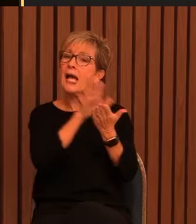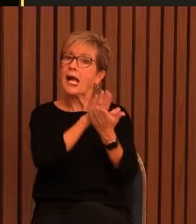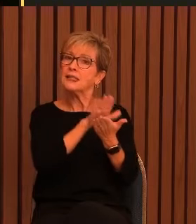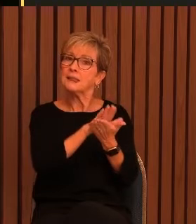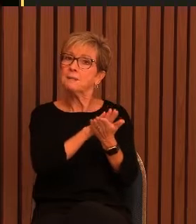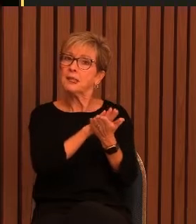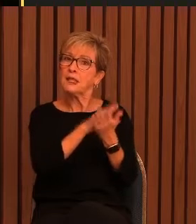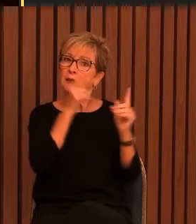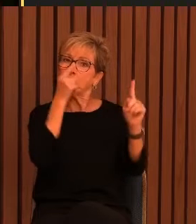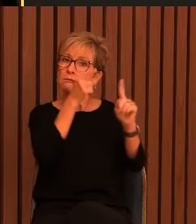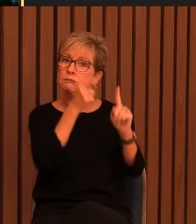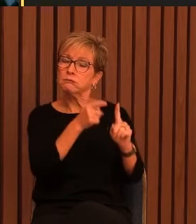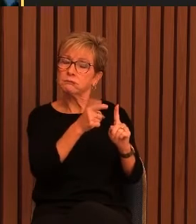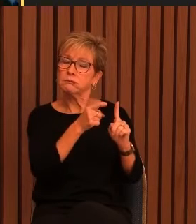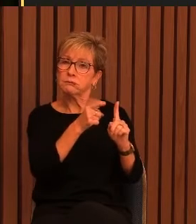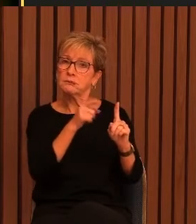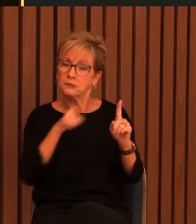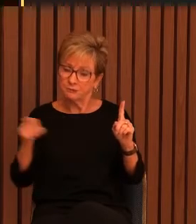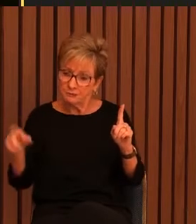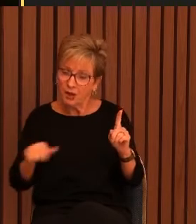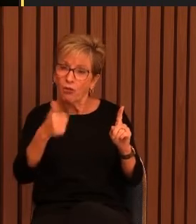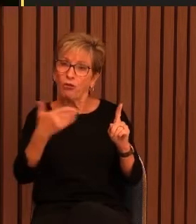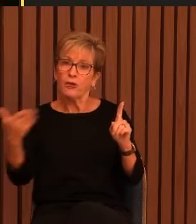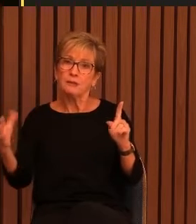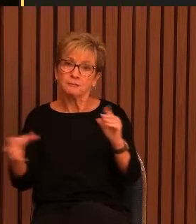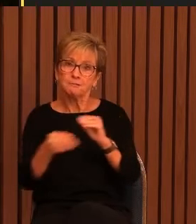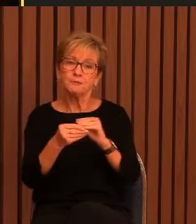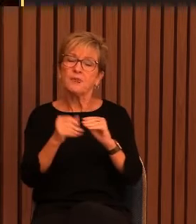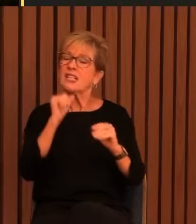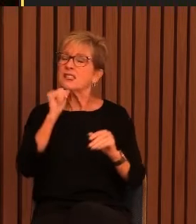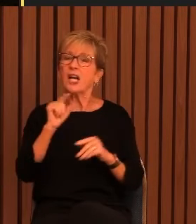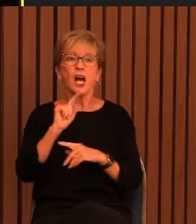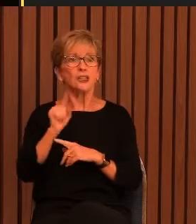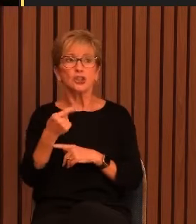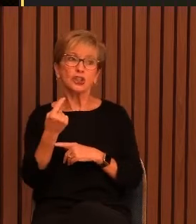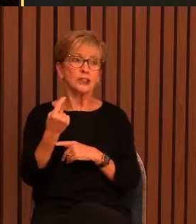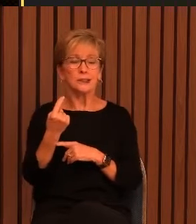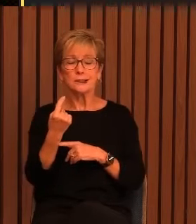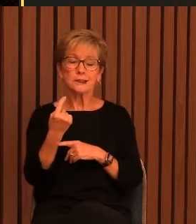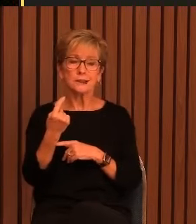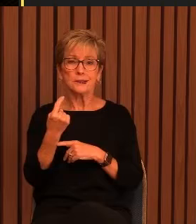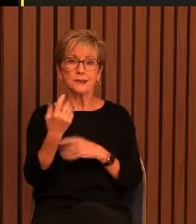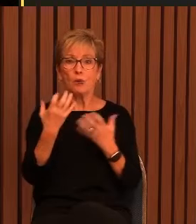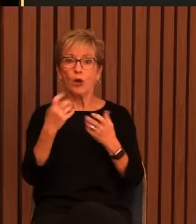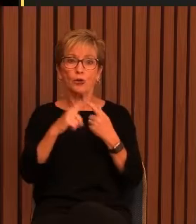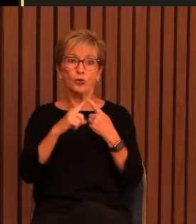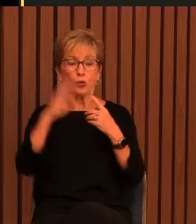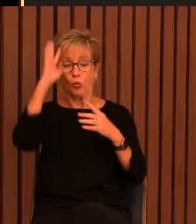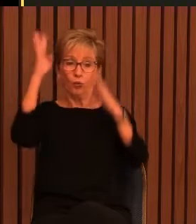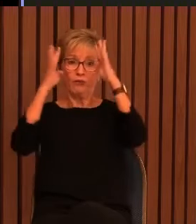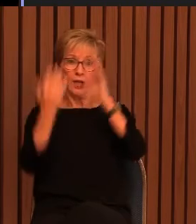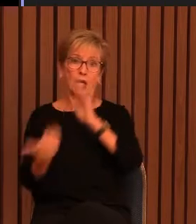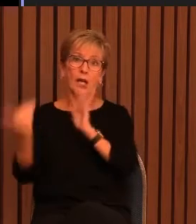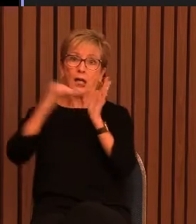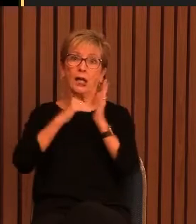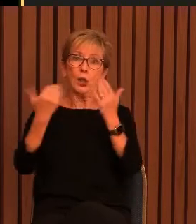endeavors. So it's not, it's not like the wheel needs to be reinvented and we'll learn. And I don't think, as